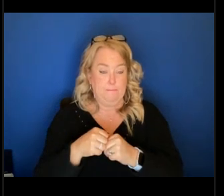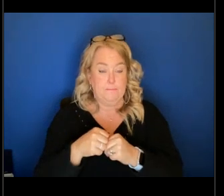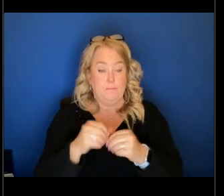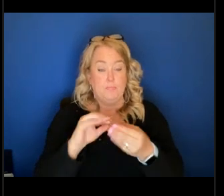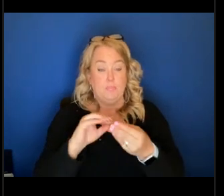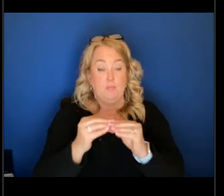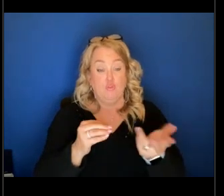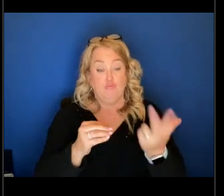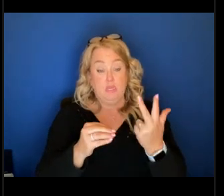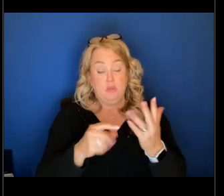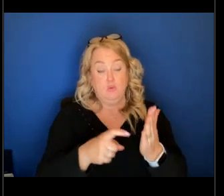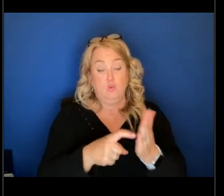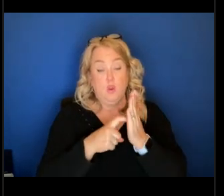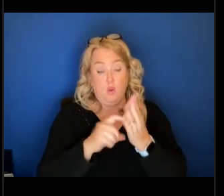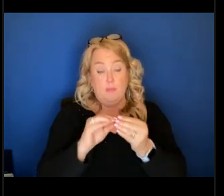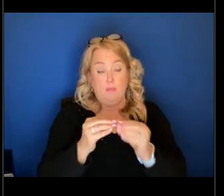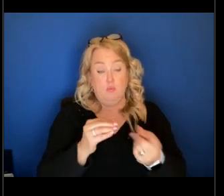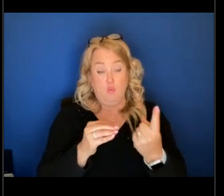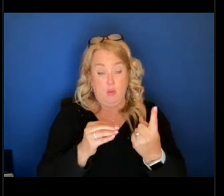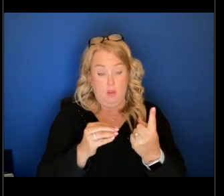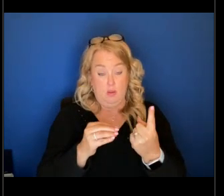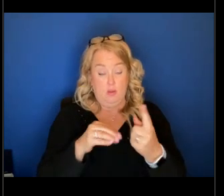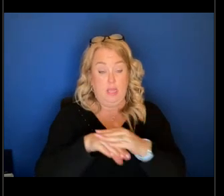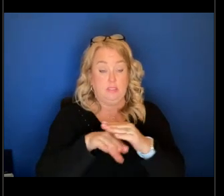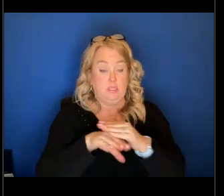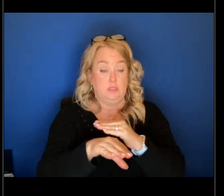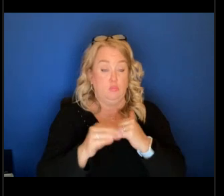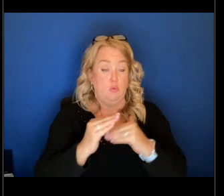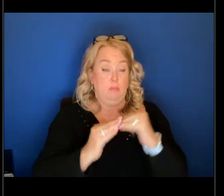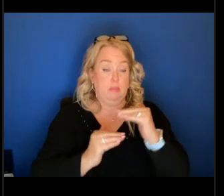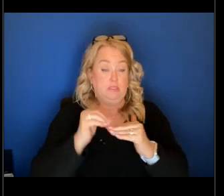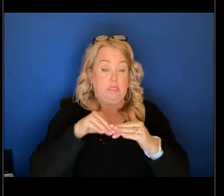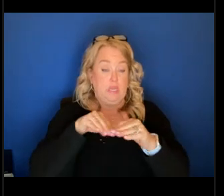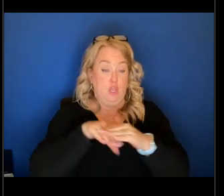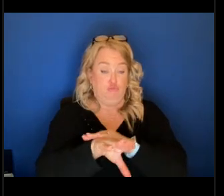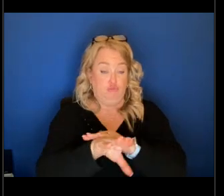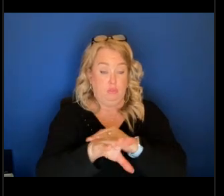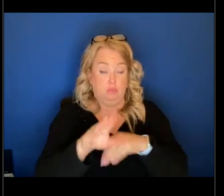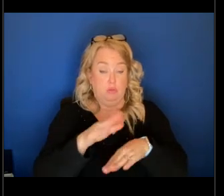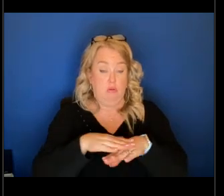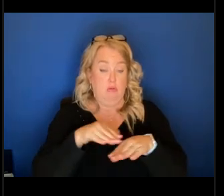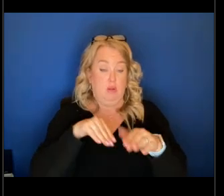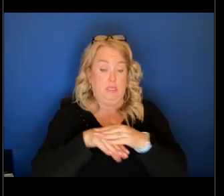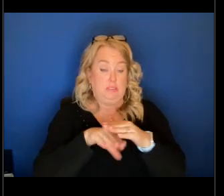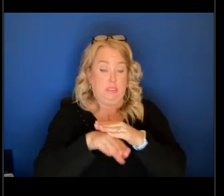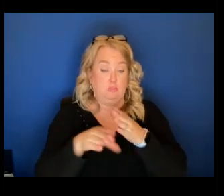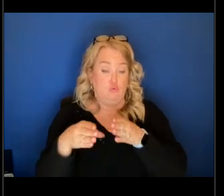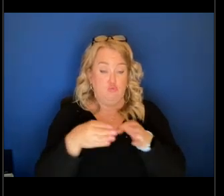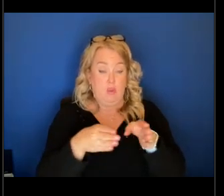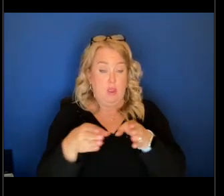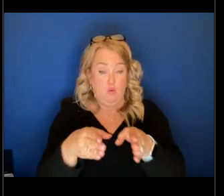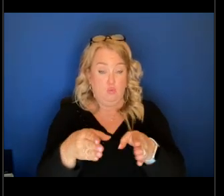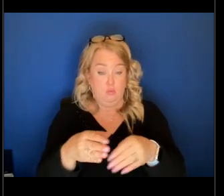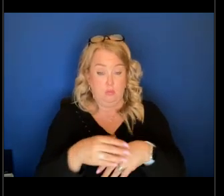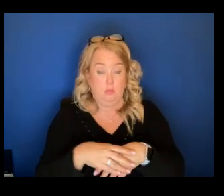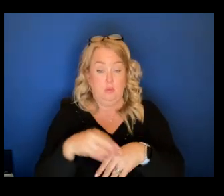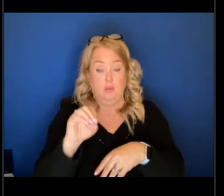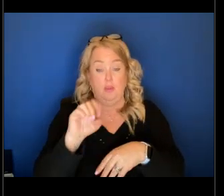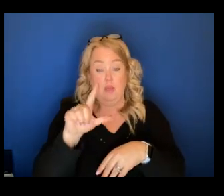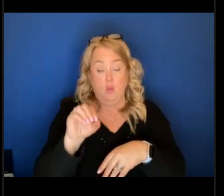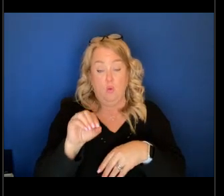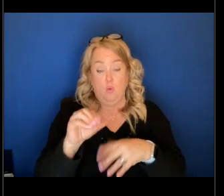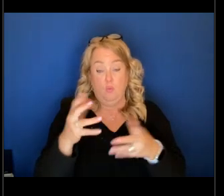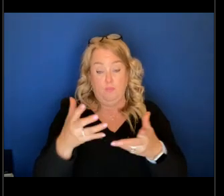Topic 3, requirement 1, accessible building entrance on an accessible route.